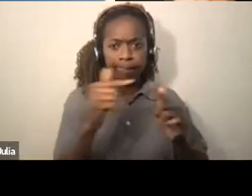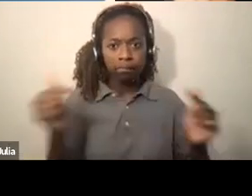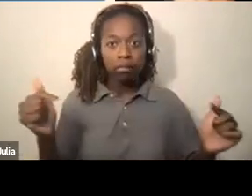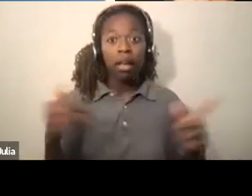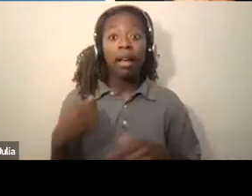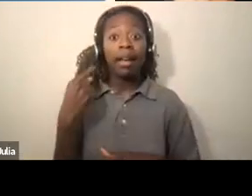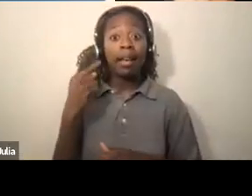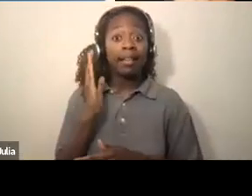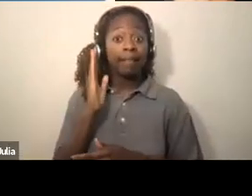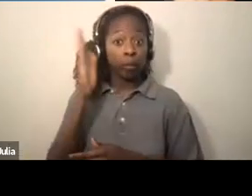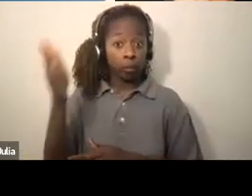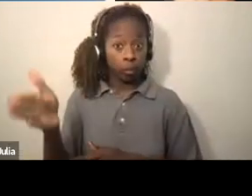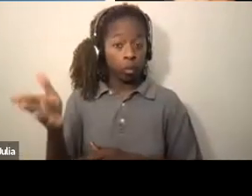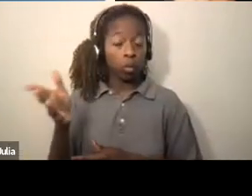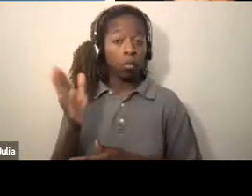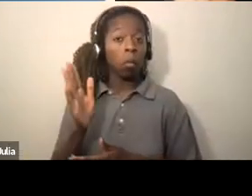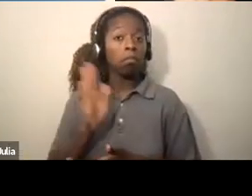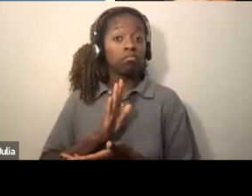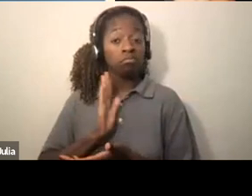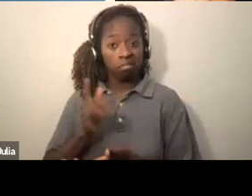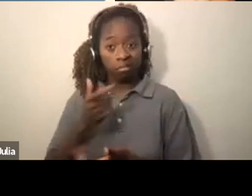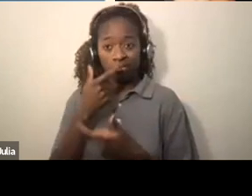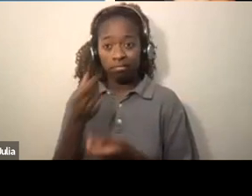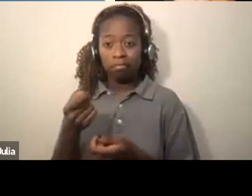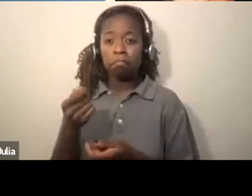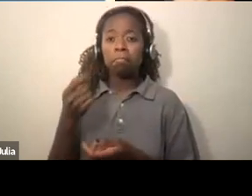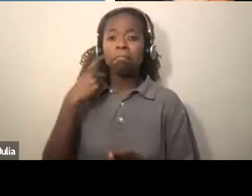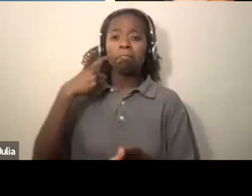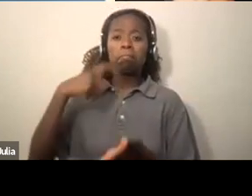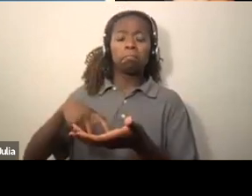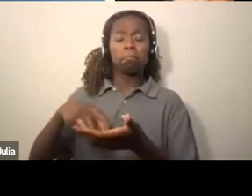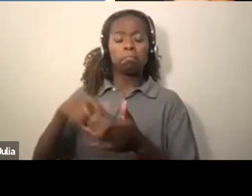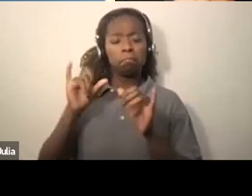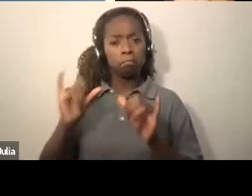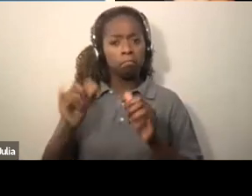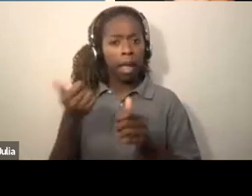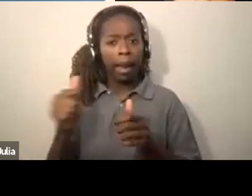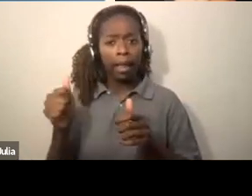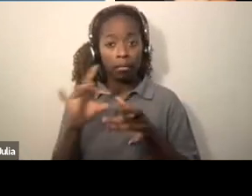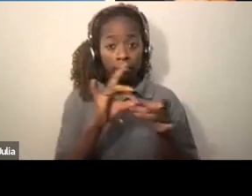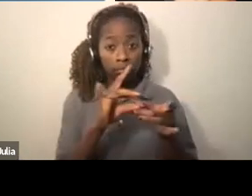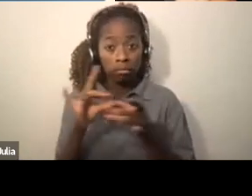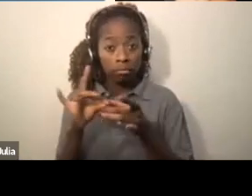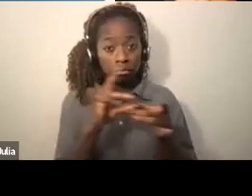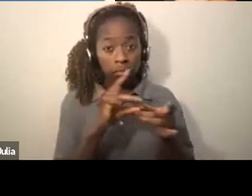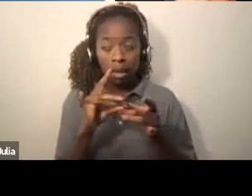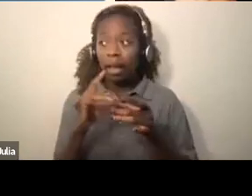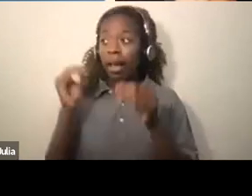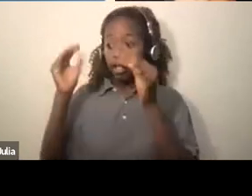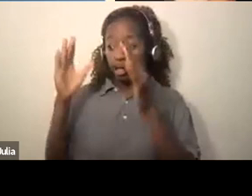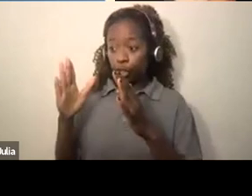future date it would be interesting to see what the correlation is between also the educator